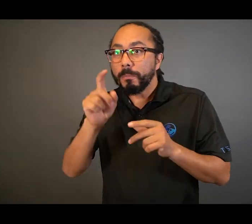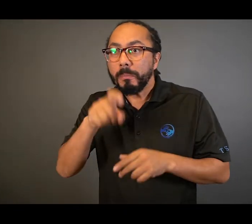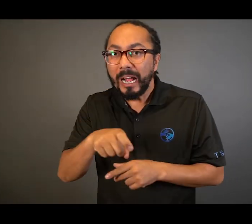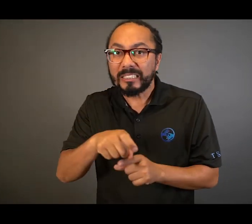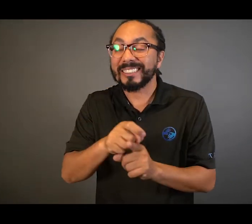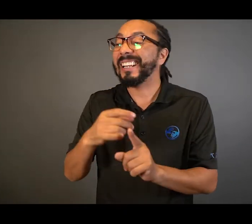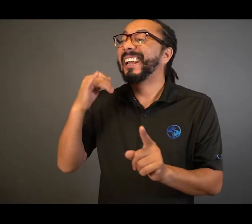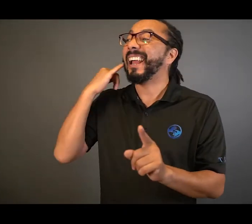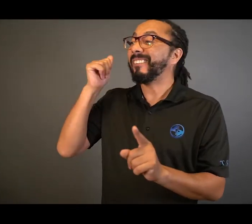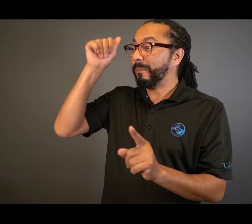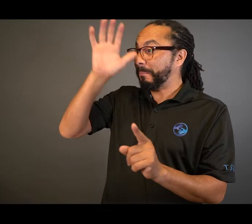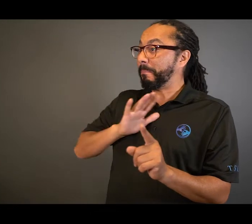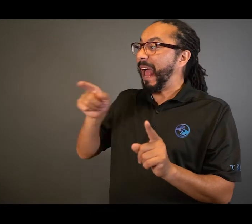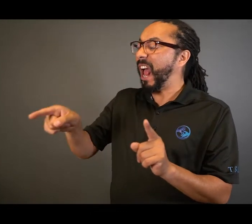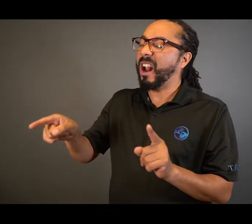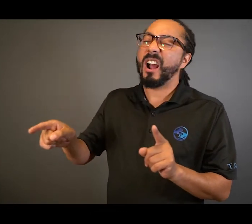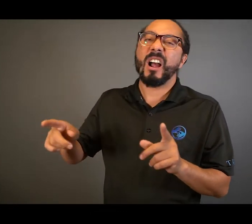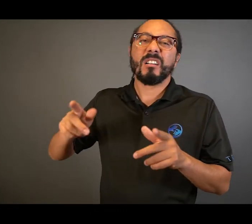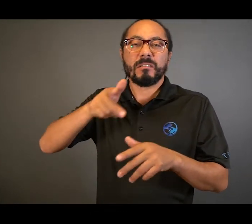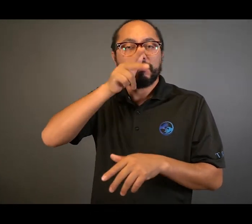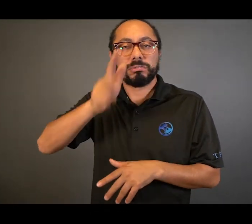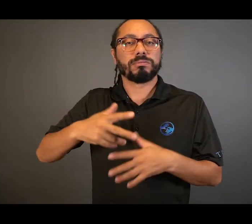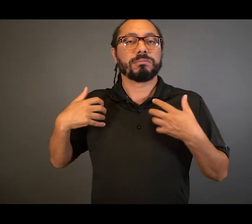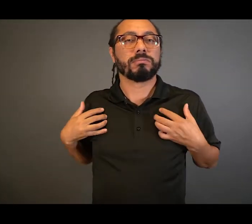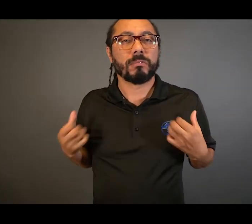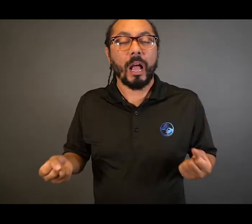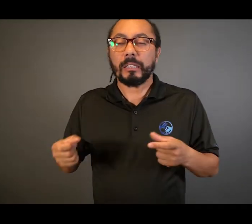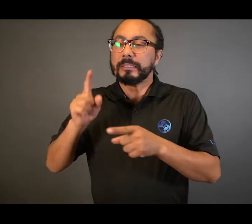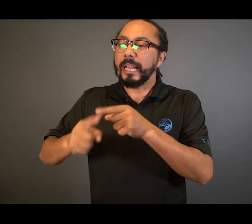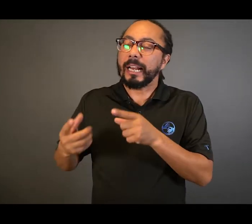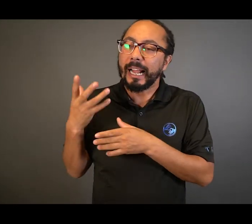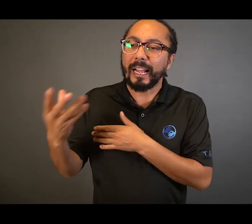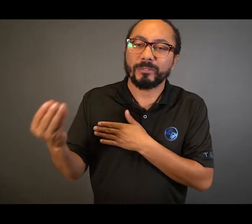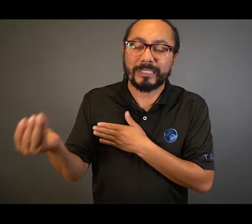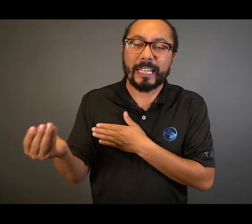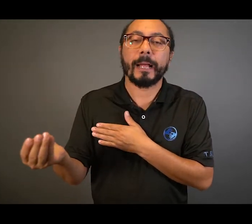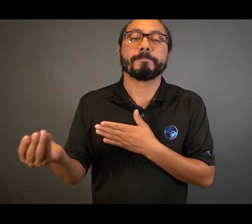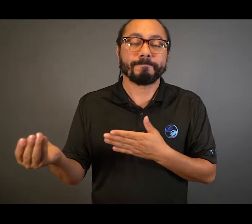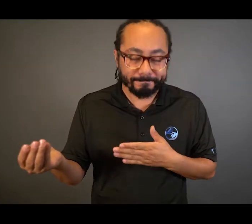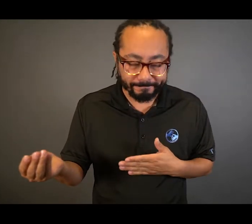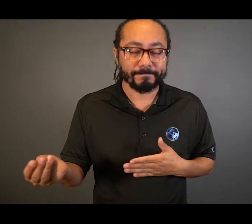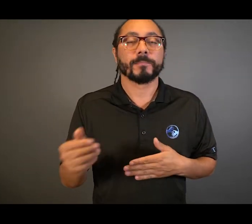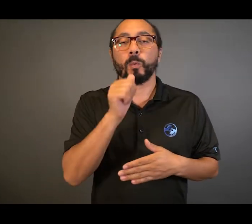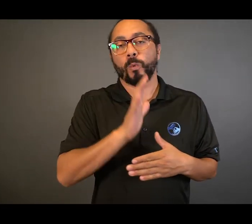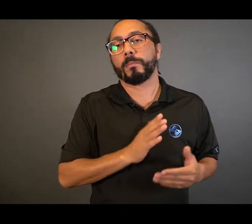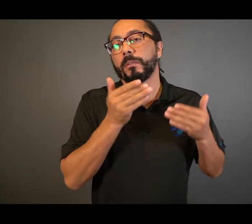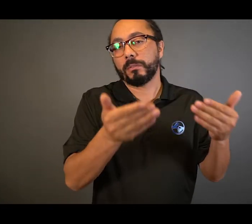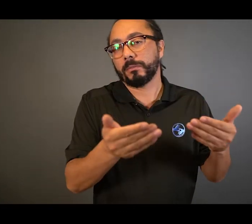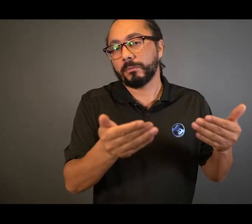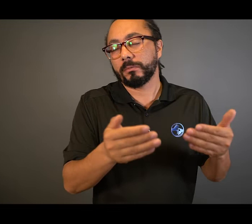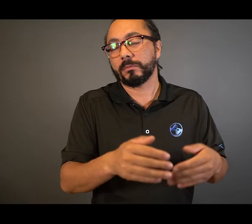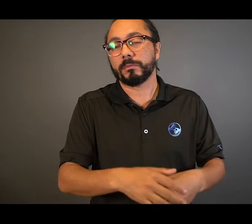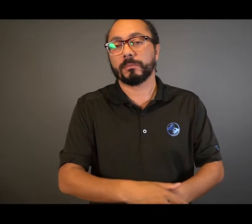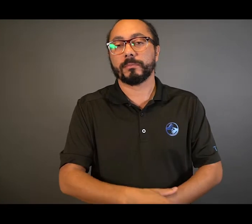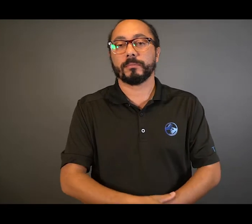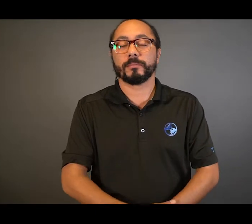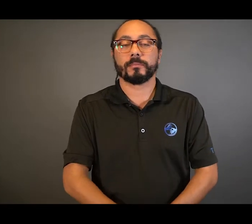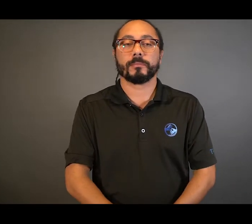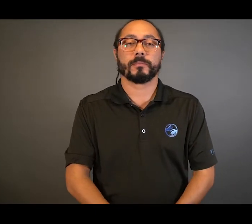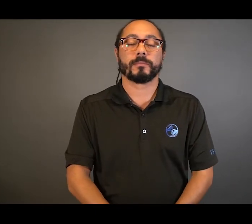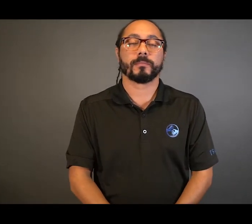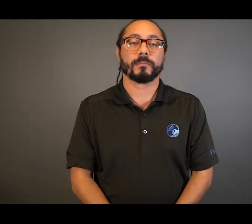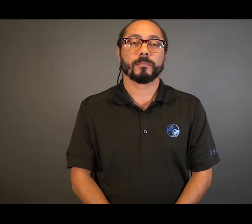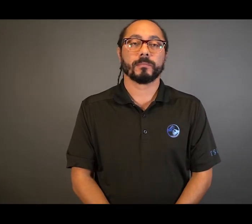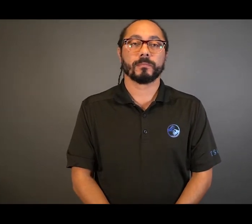and the man must be in wretched health or good for nothing that cannot attend to the outdoor duties. Inside a small